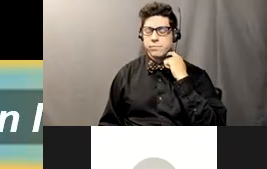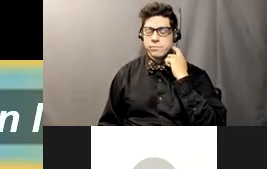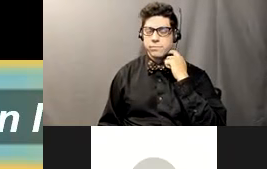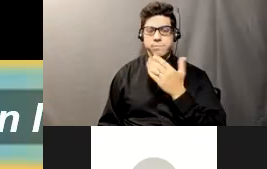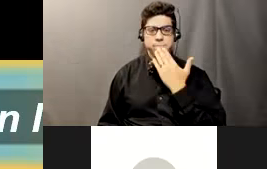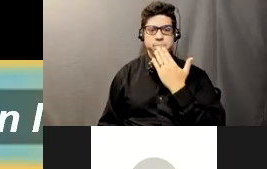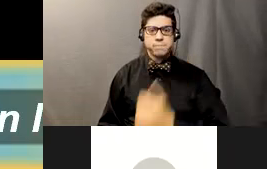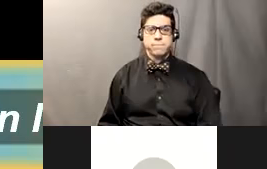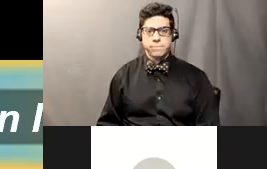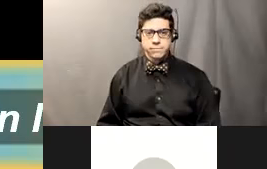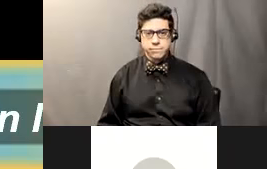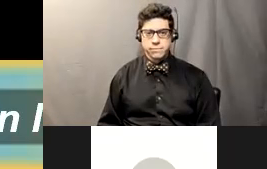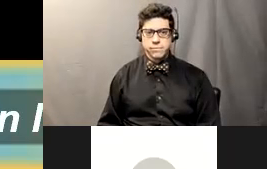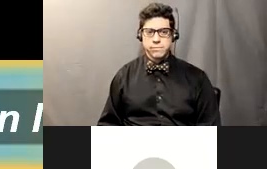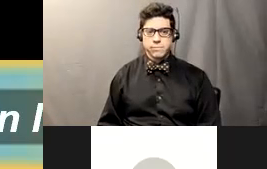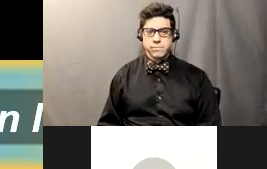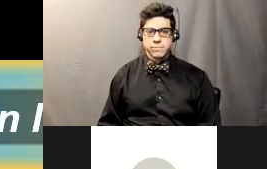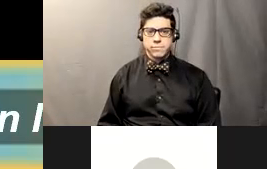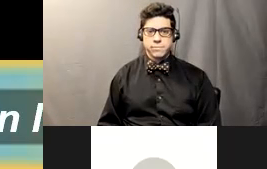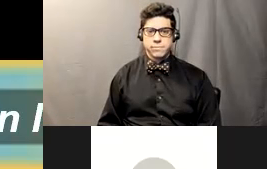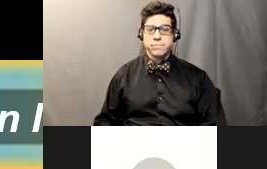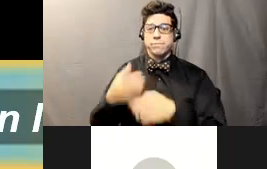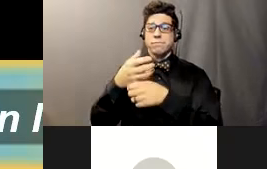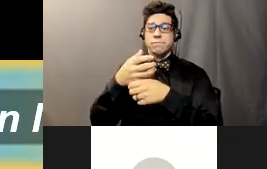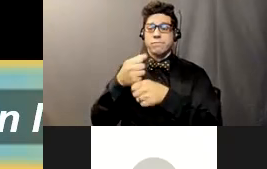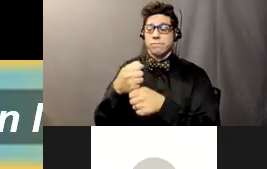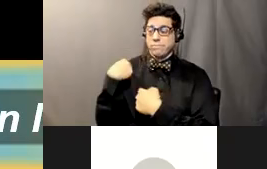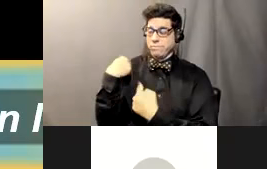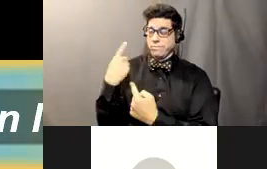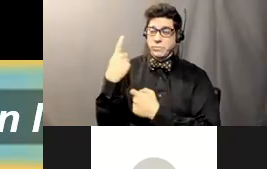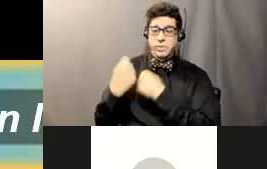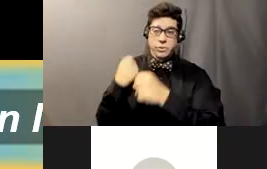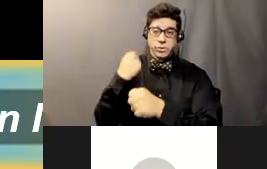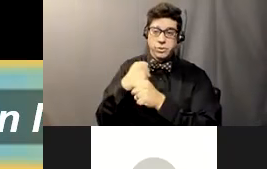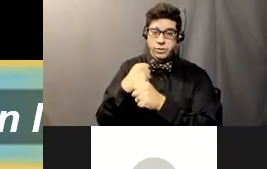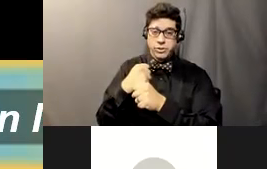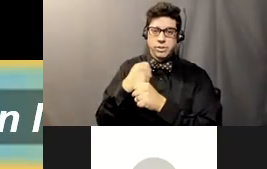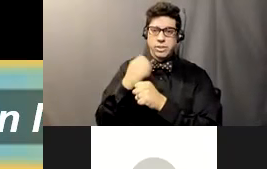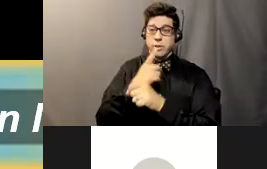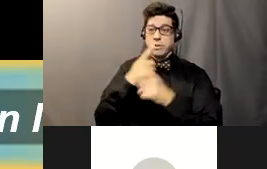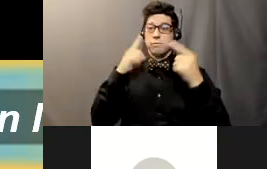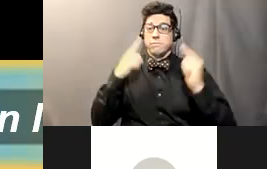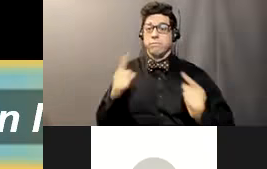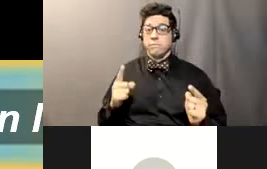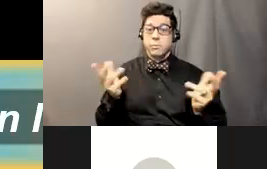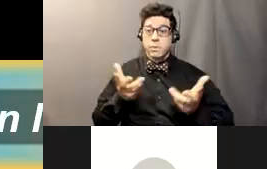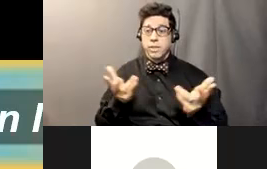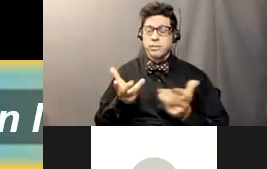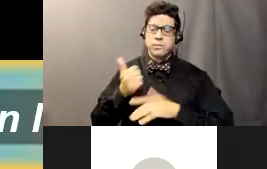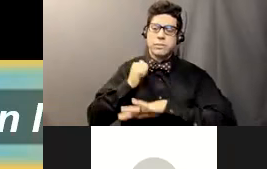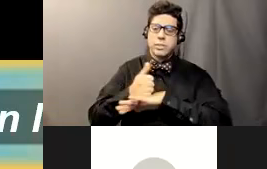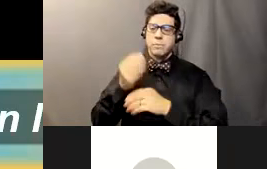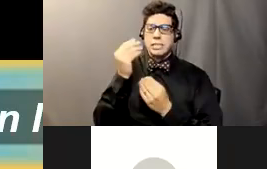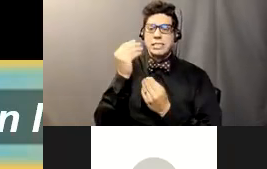Thank you. So to summarize for our accomplishments from our subcommittee this year, we created the data